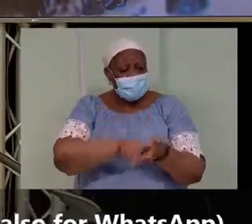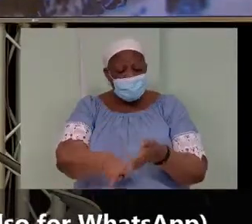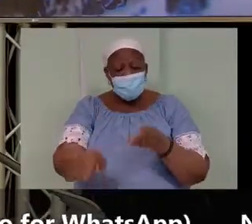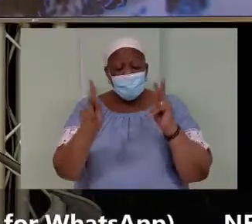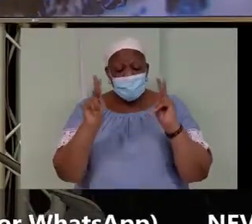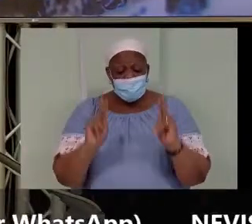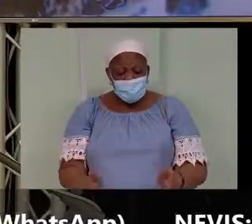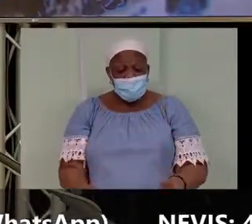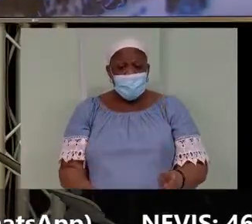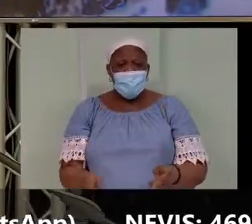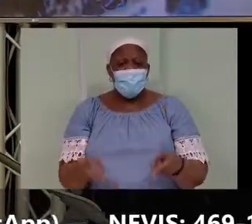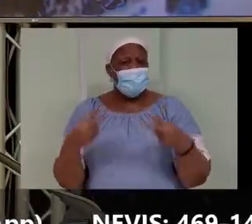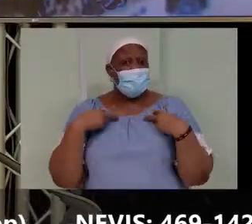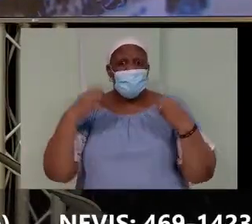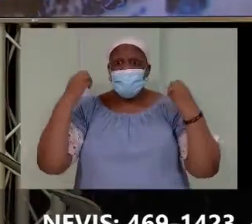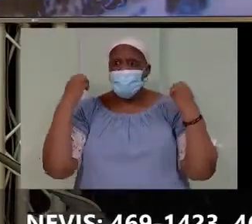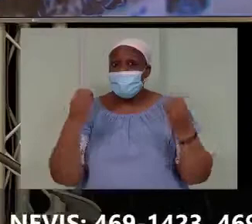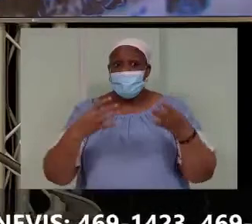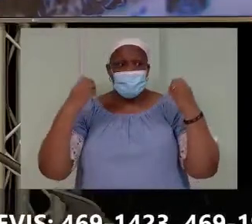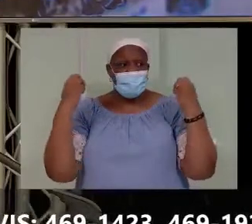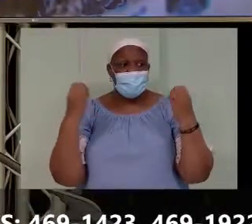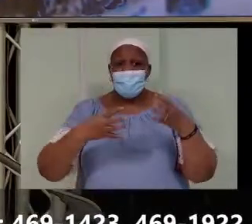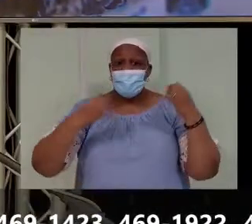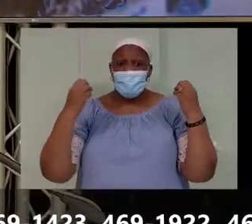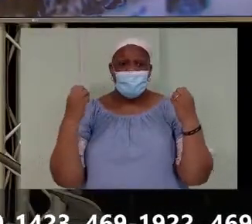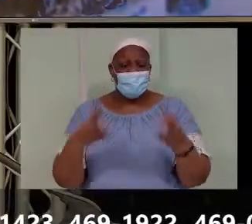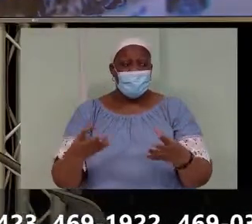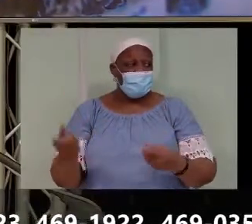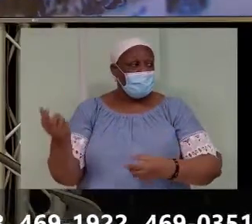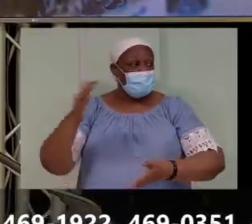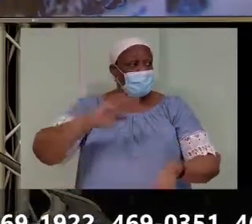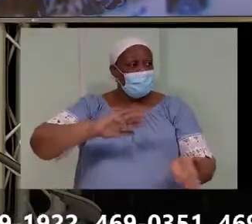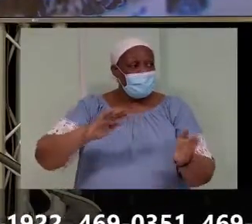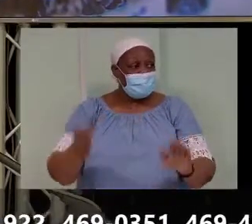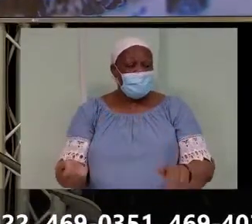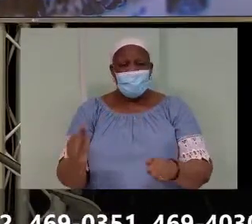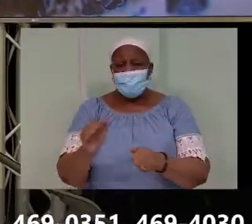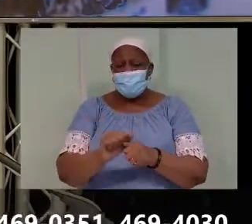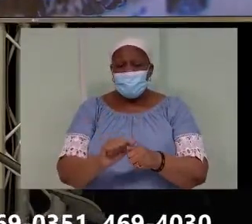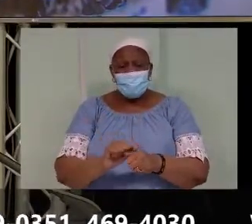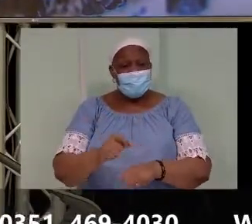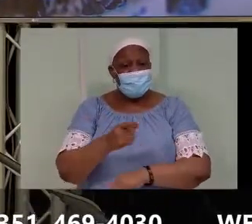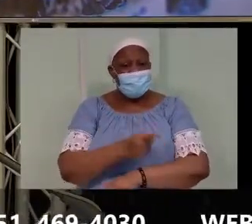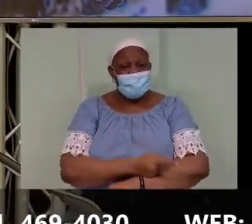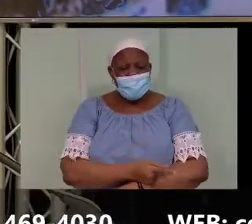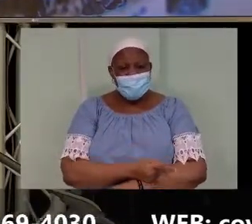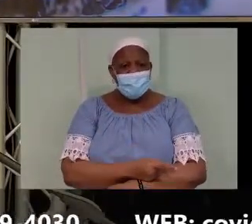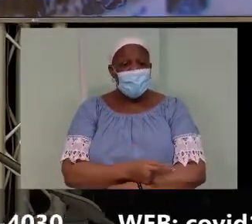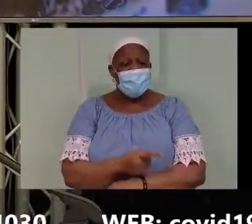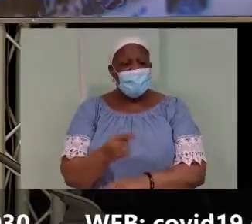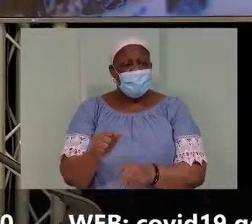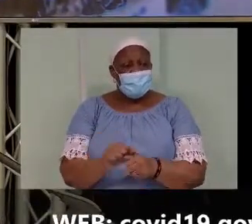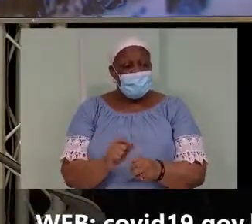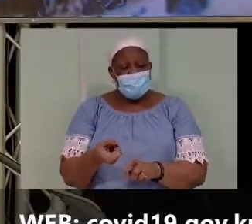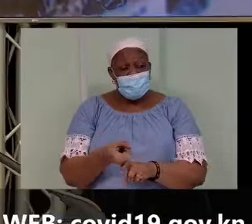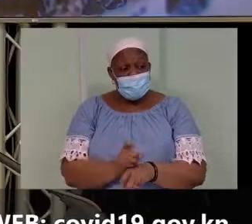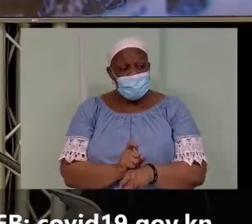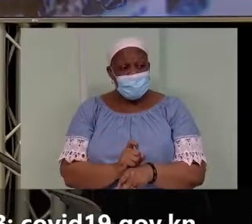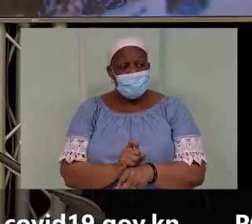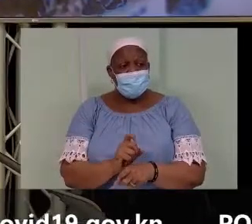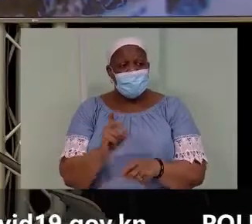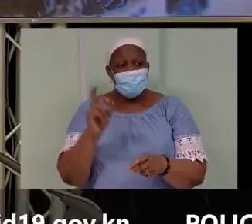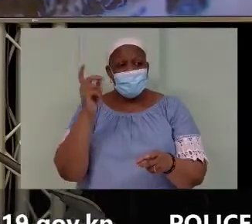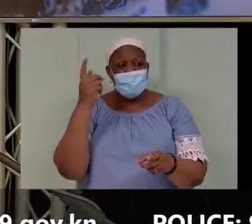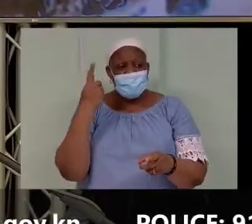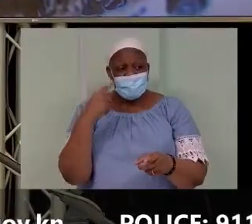persons. We have thousands of persons who are dying daily from this pandemic, and we need to put the safety and the security of